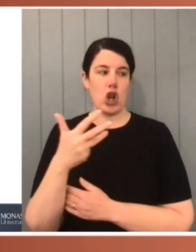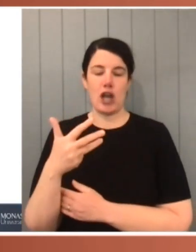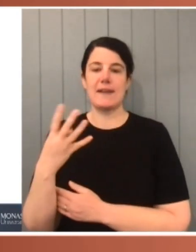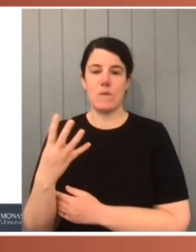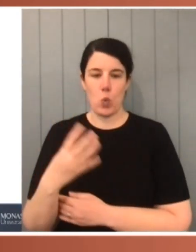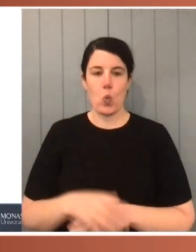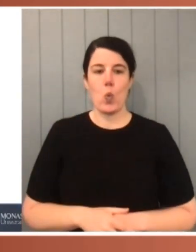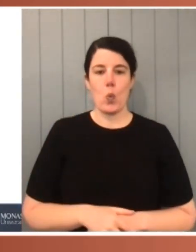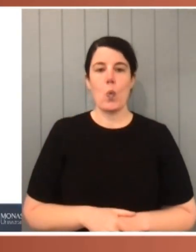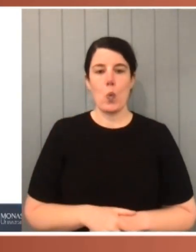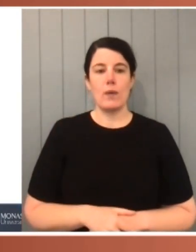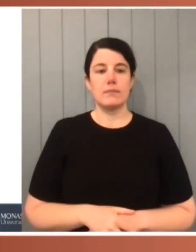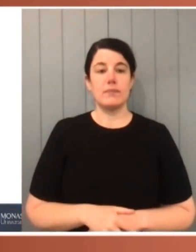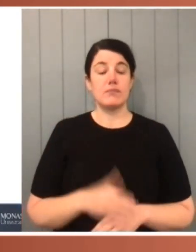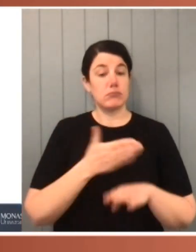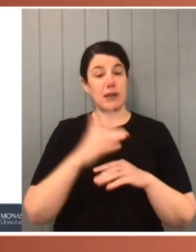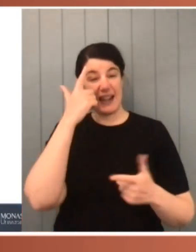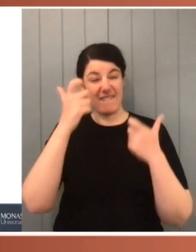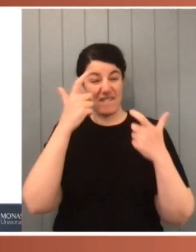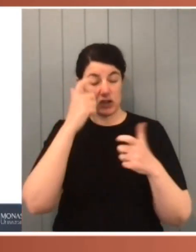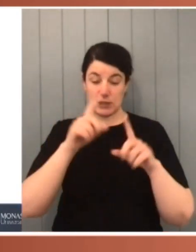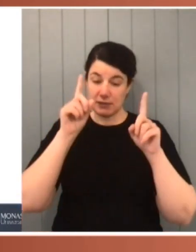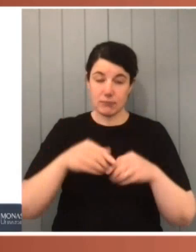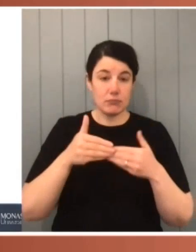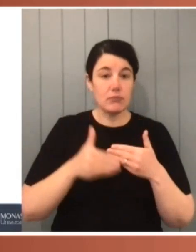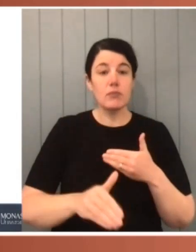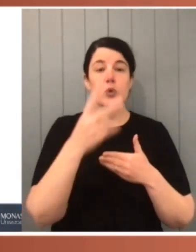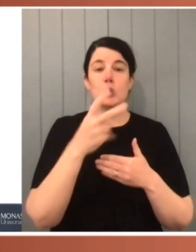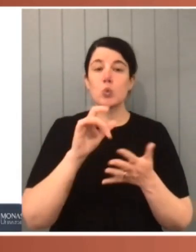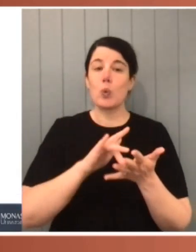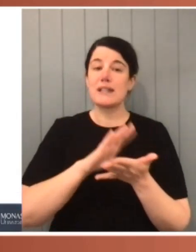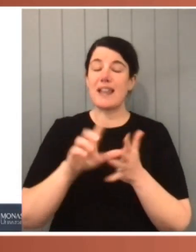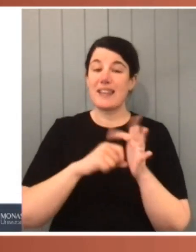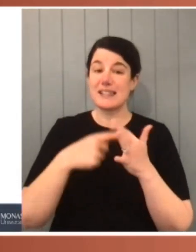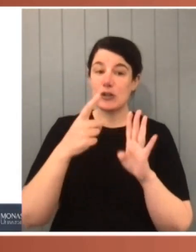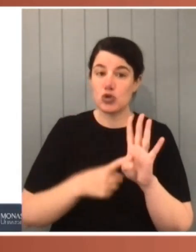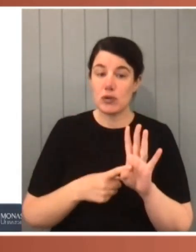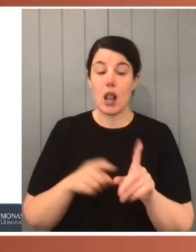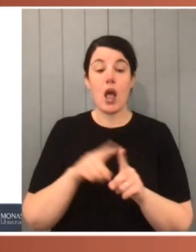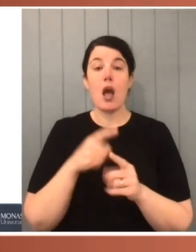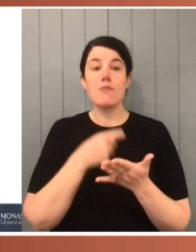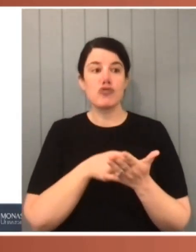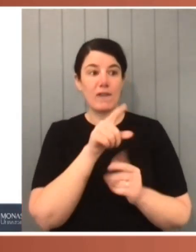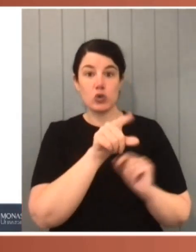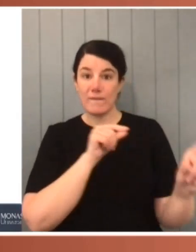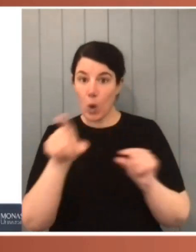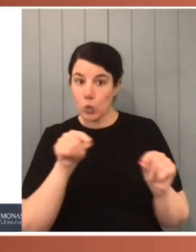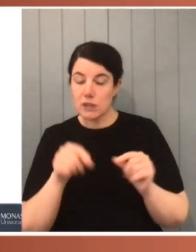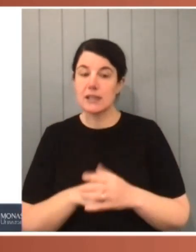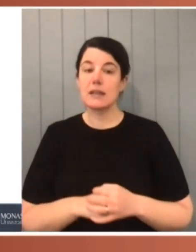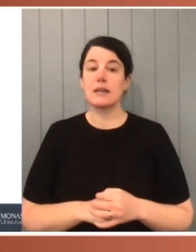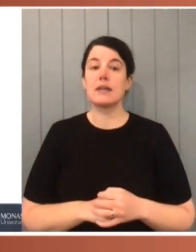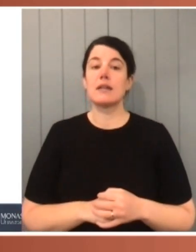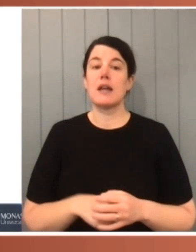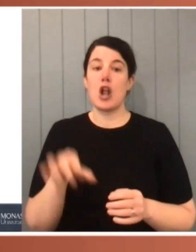innovations continued in the 20th century with such things as preferential voting and non-partisan